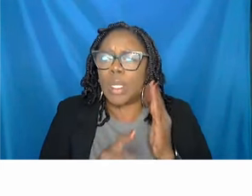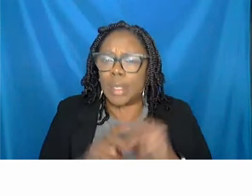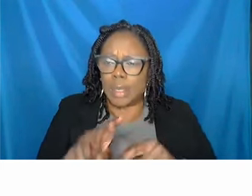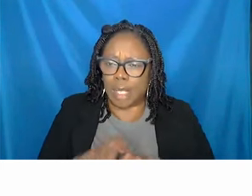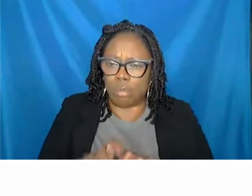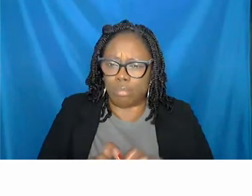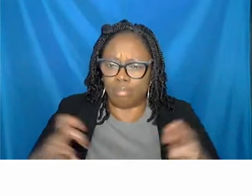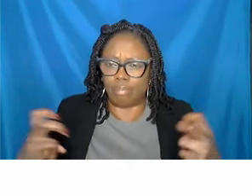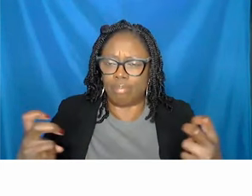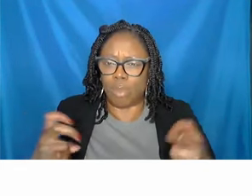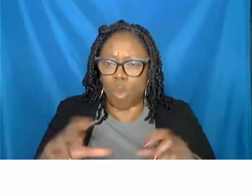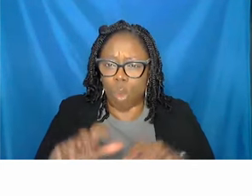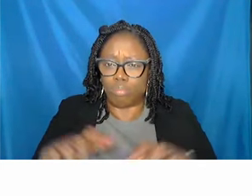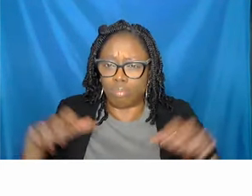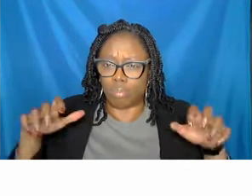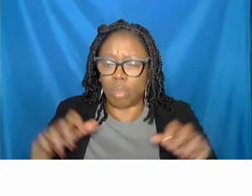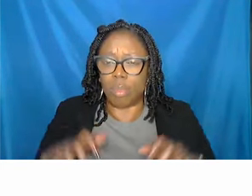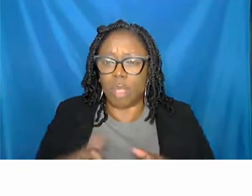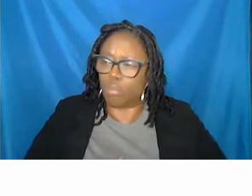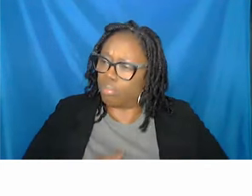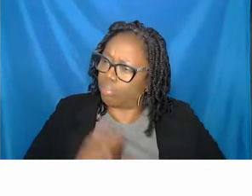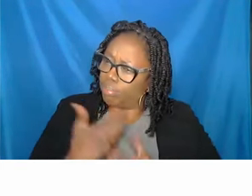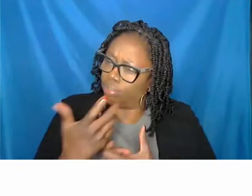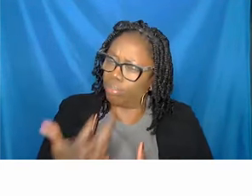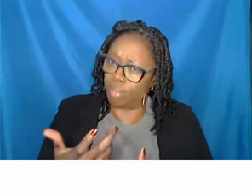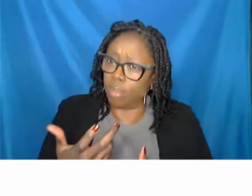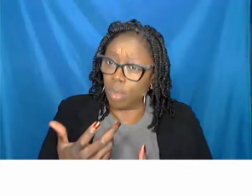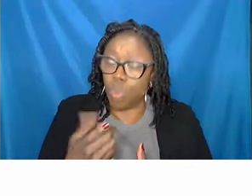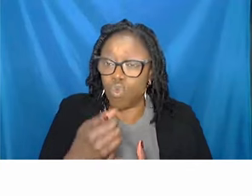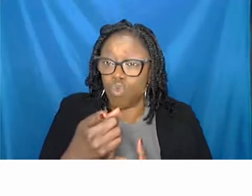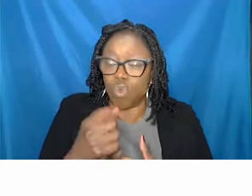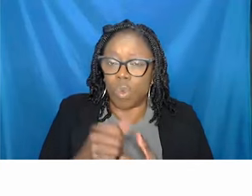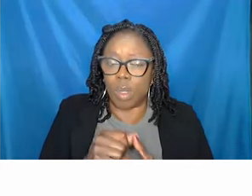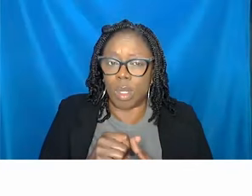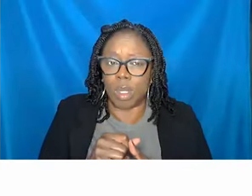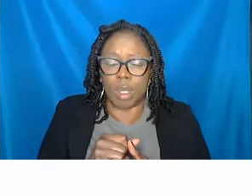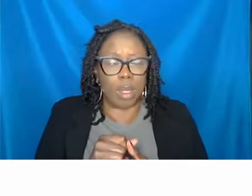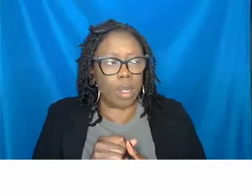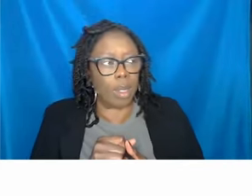and talks about their what they want to do, their career choices, right?